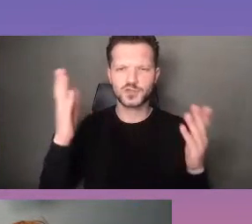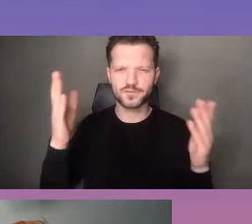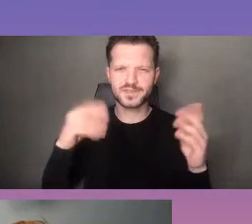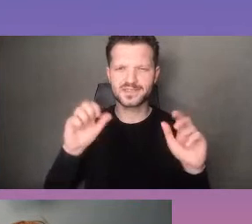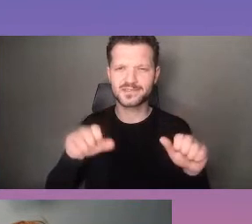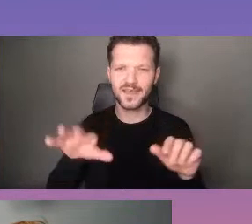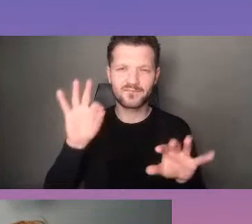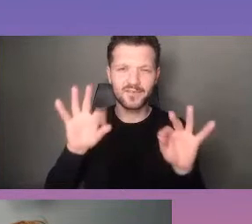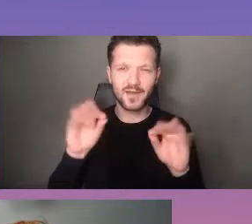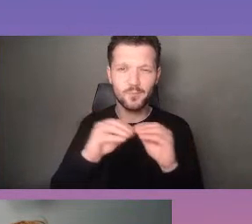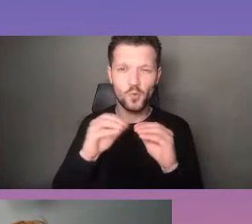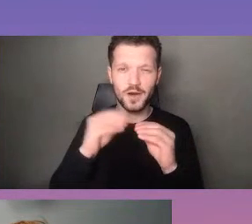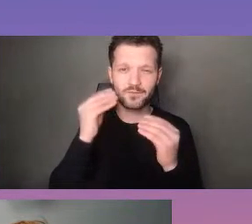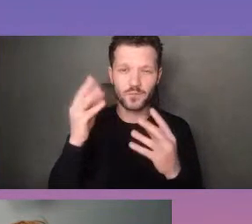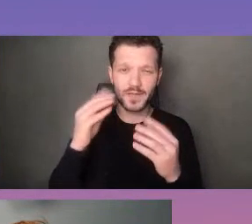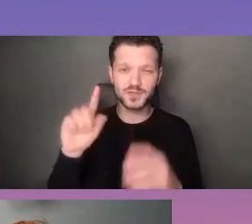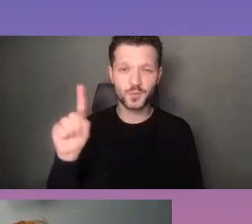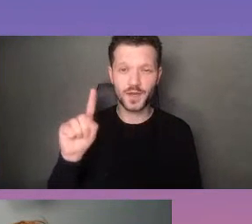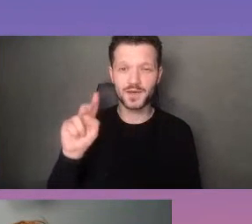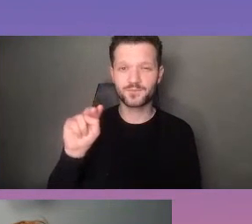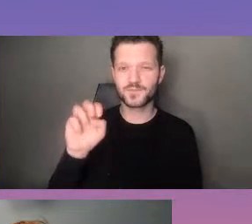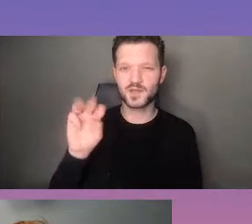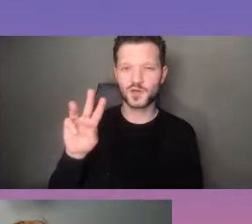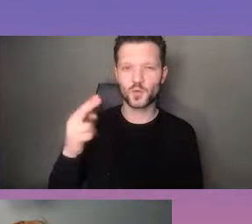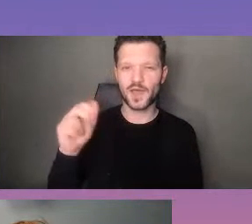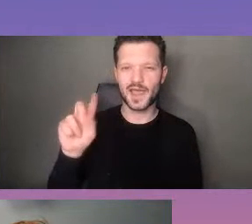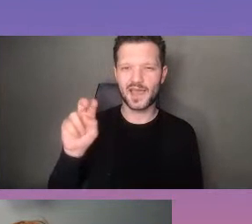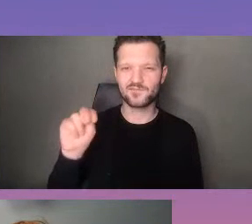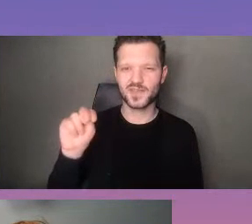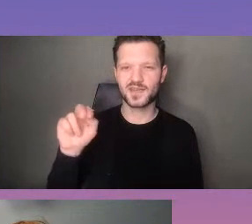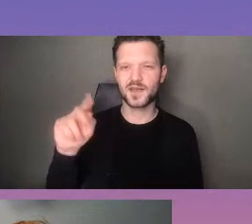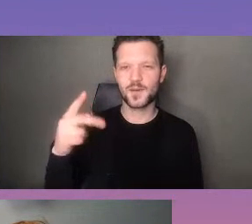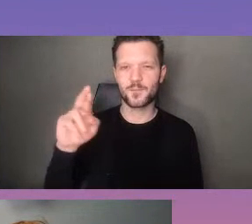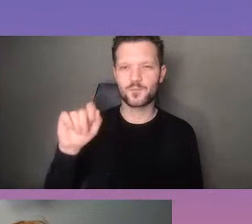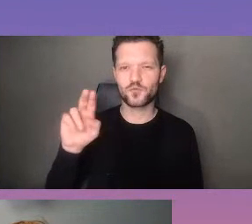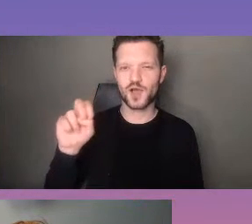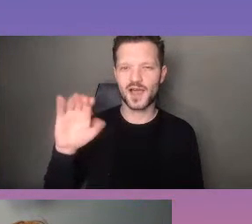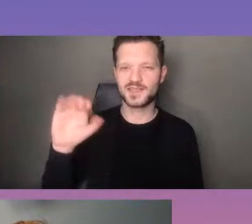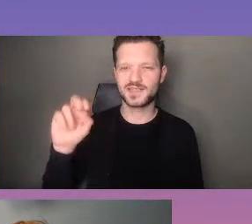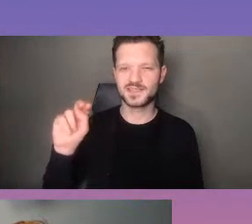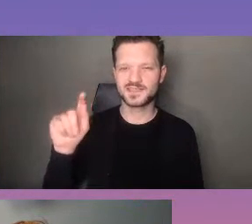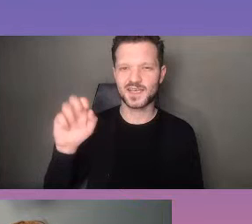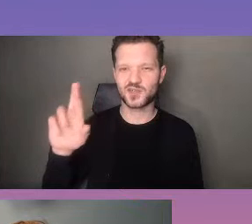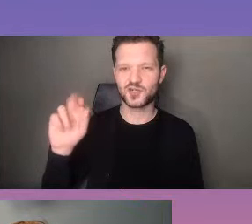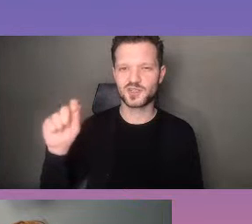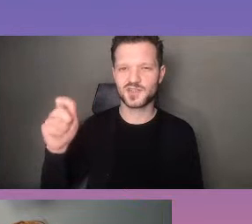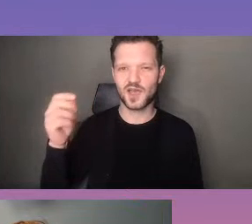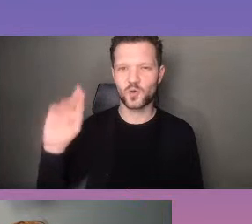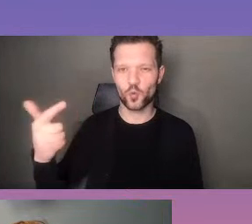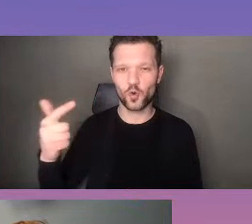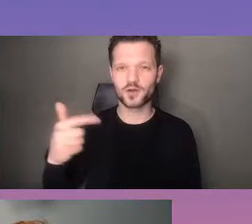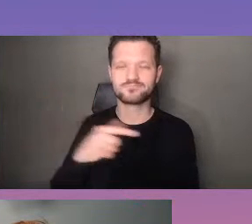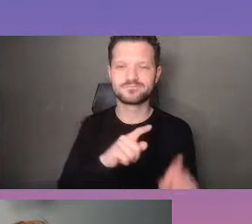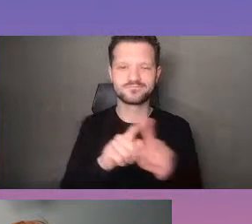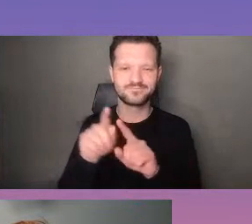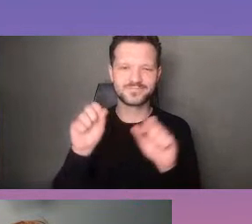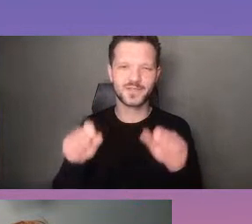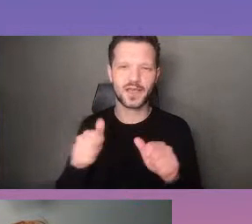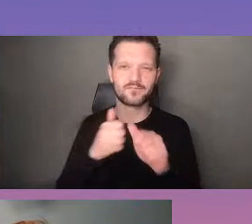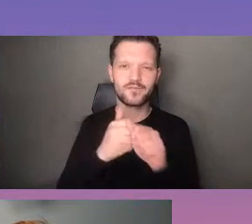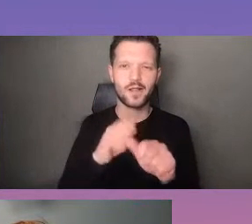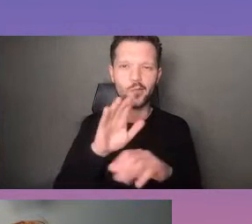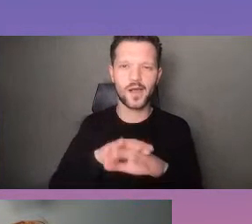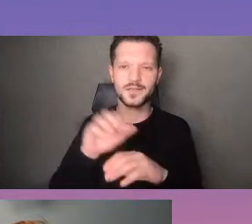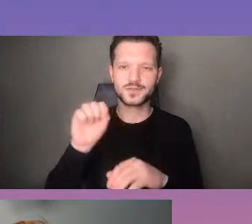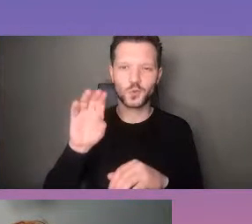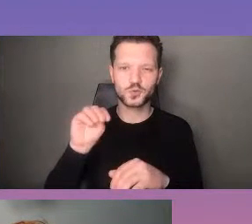upcoming programs at newhavenpridecenter.org. Finally, don't forget to follow us on social media, including at New Haven Pride Center on